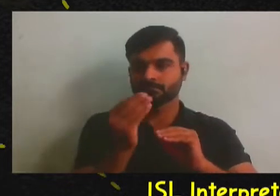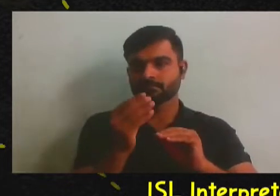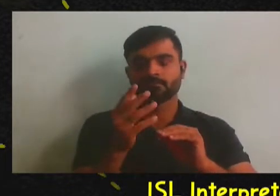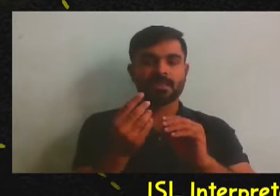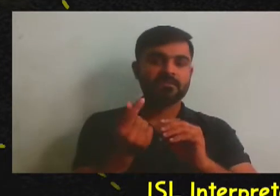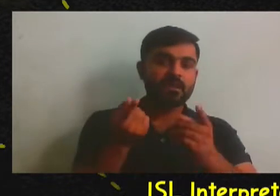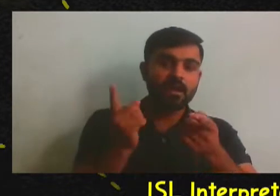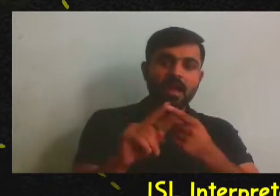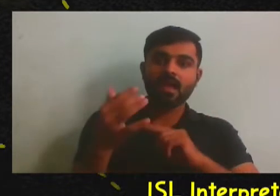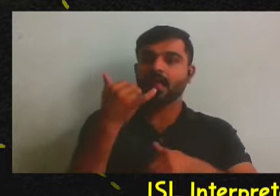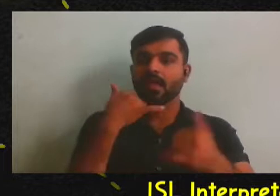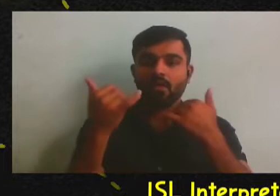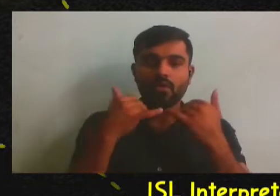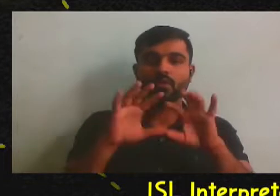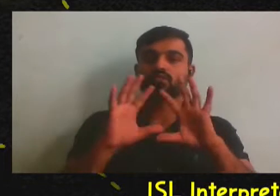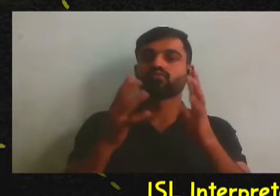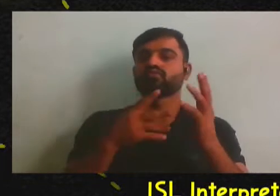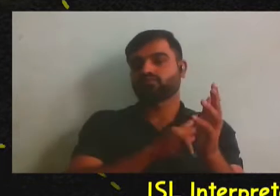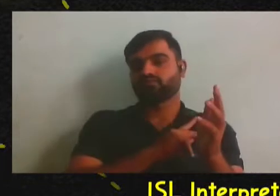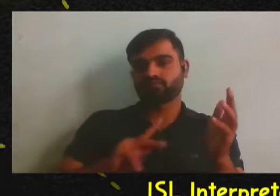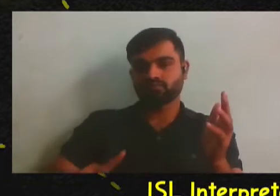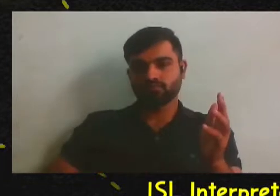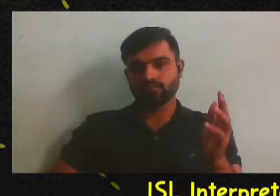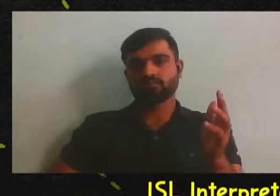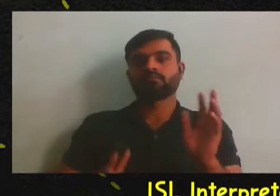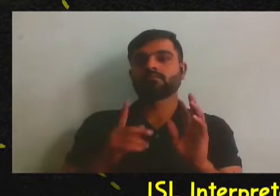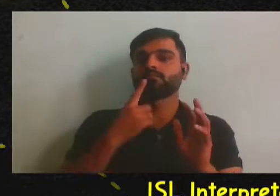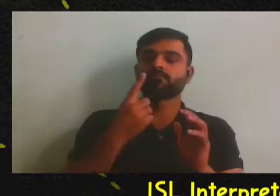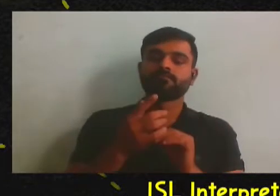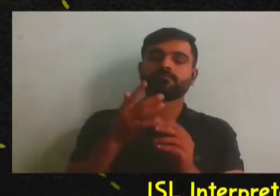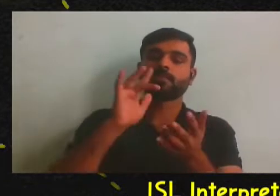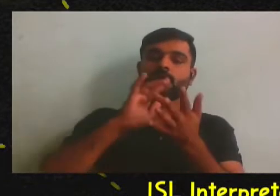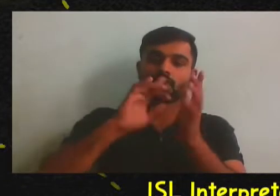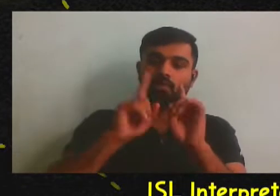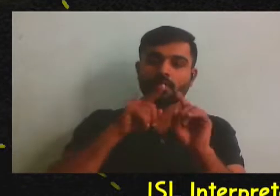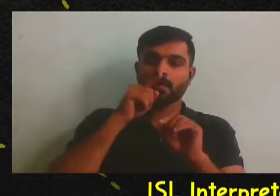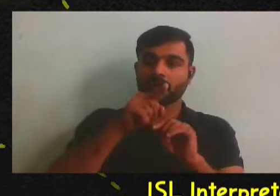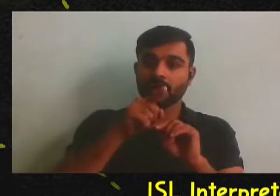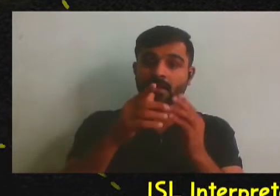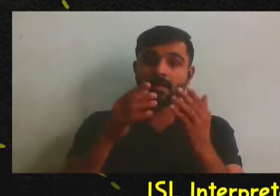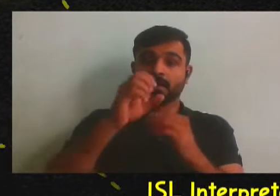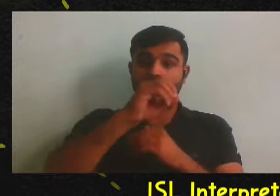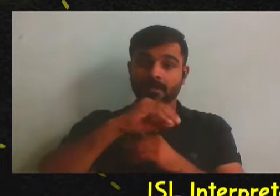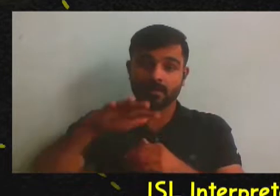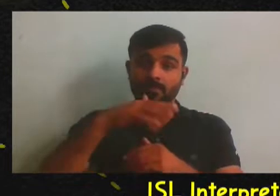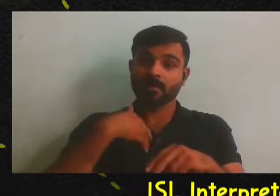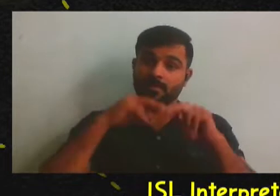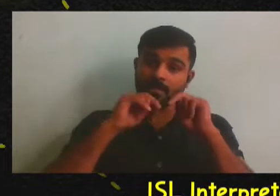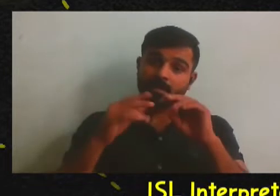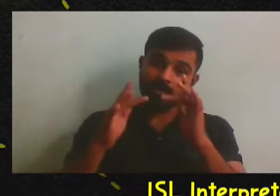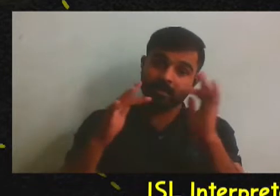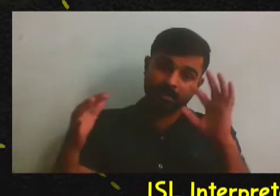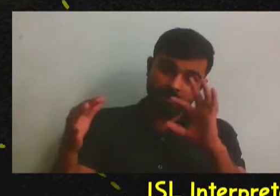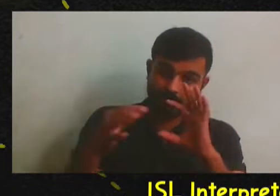immediately we got calls from across Karnataka saying, where is this organization? We need to reach out